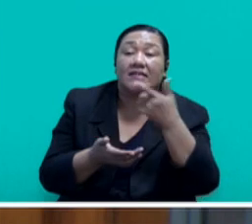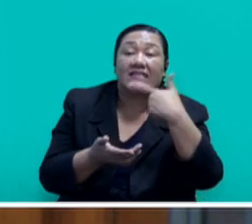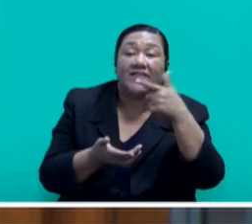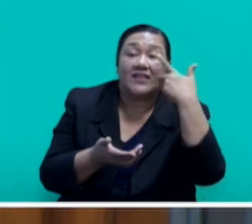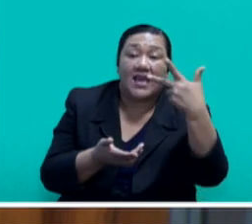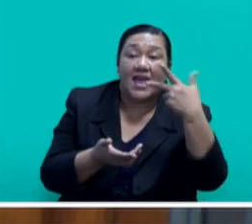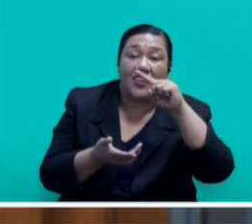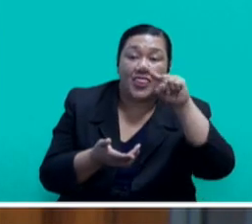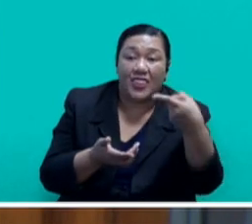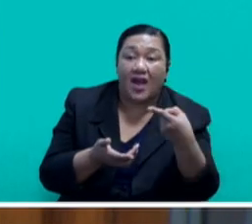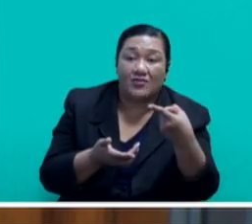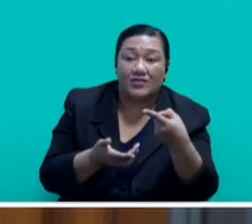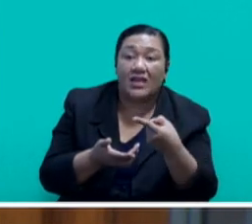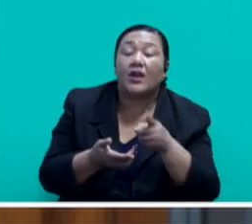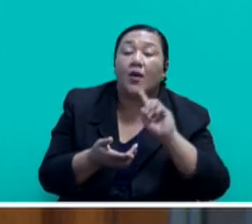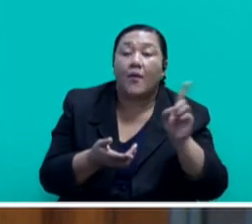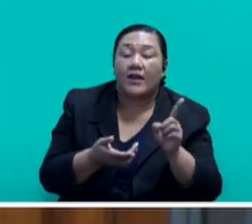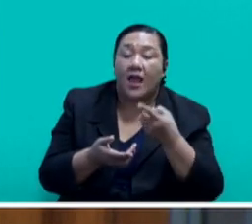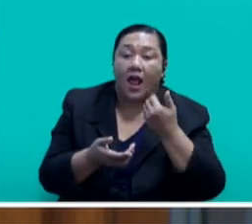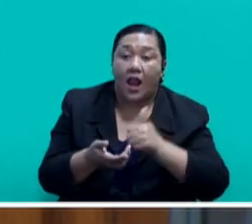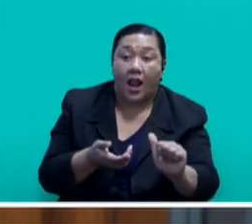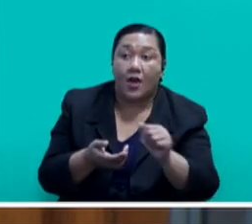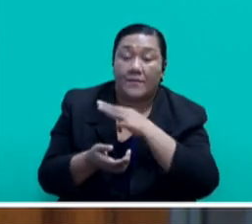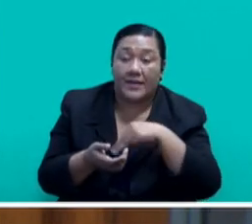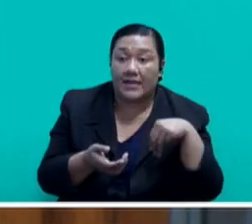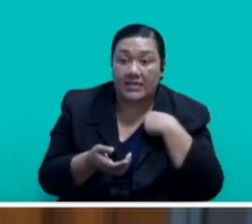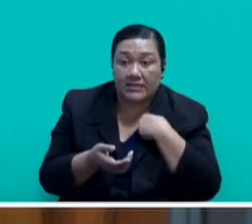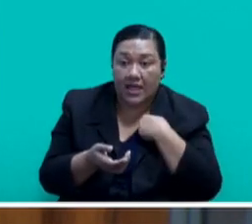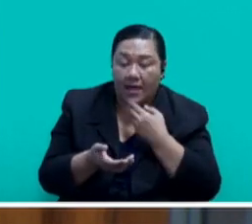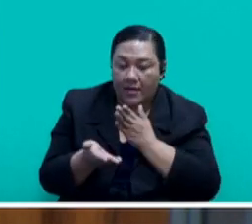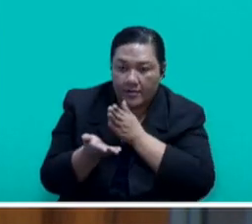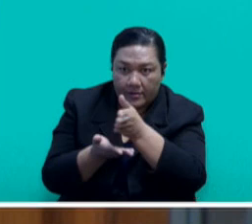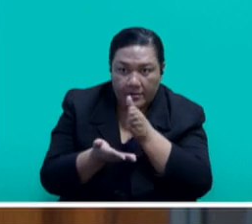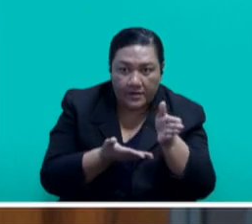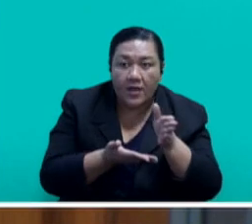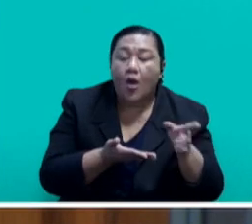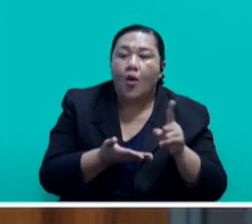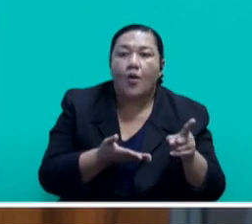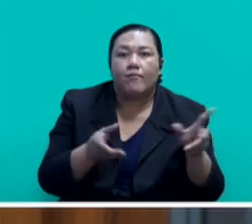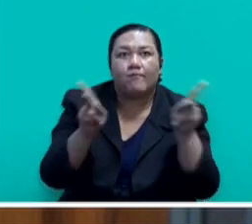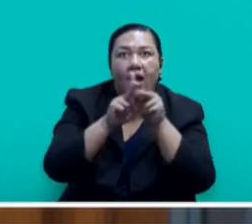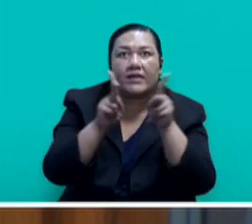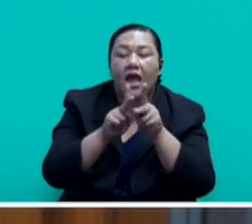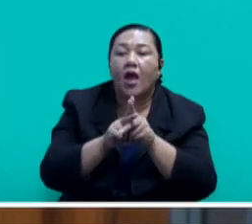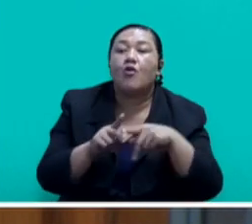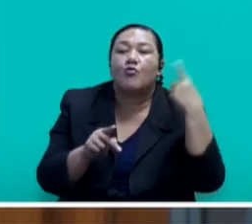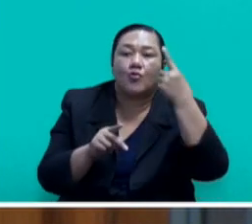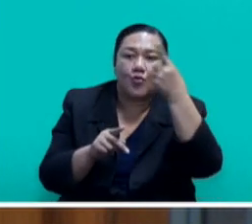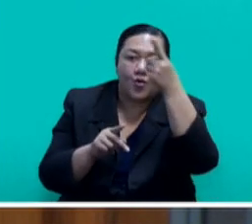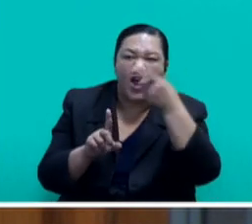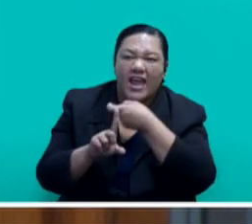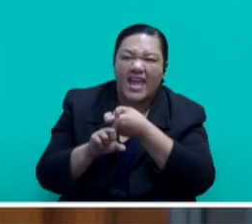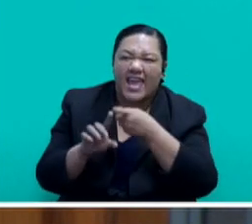978,000 will allow the Ministry to direct its effort to research through smart partnership with key stakeholders